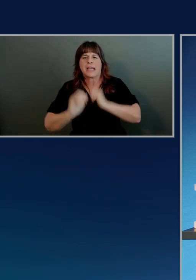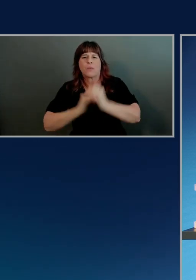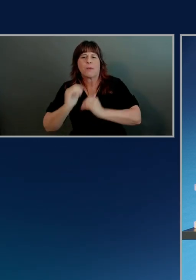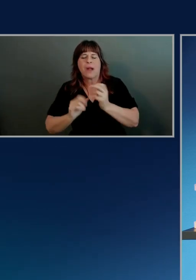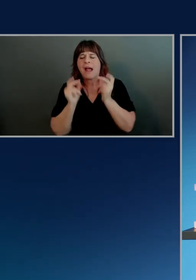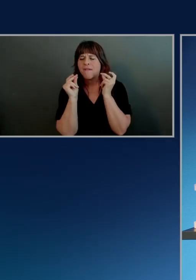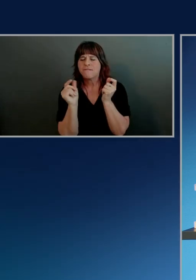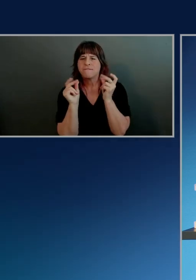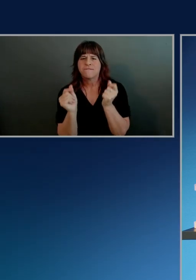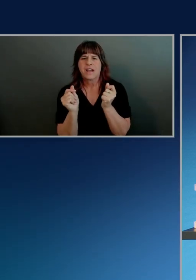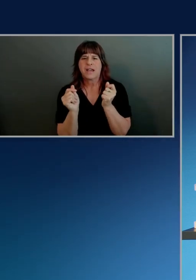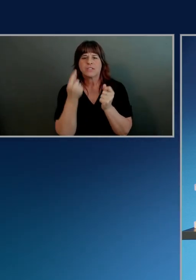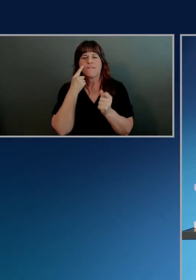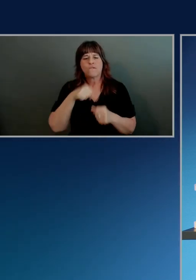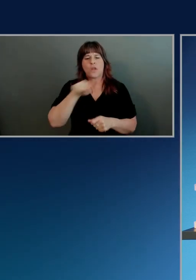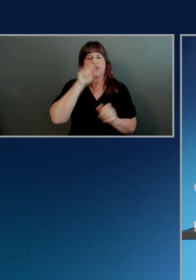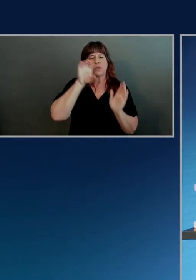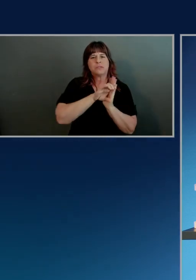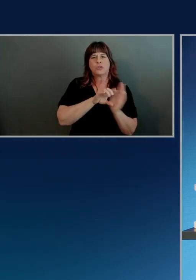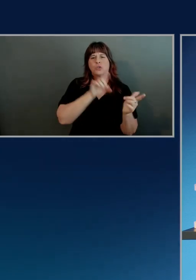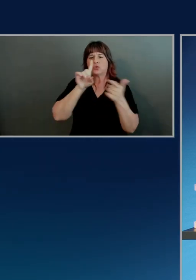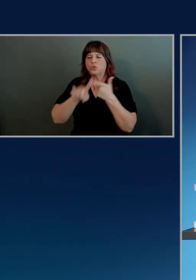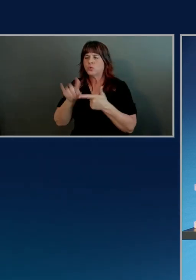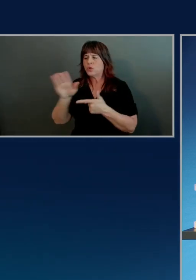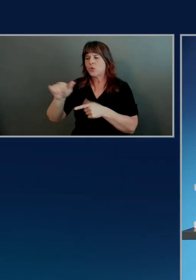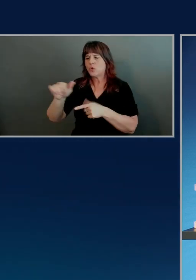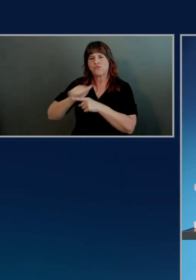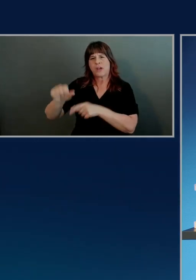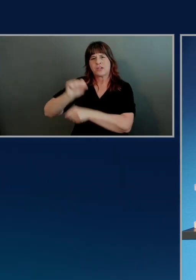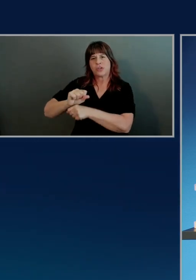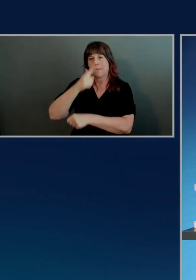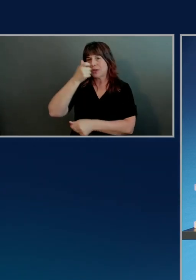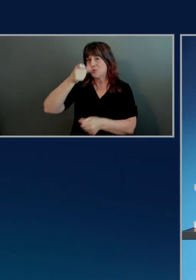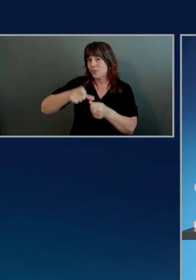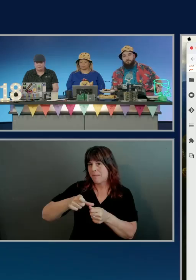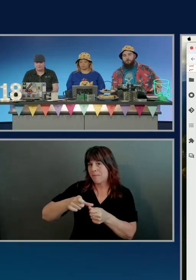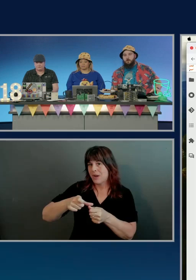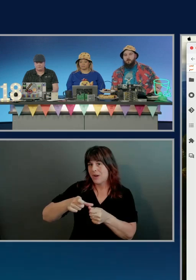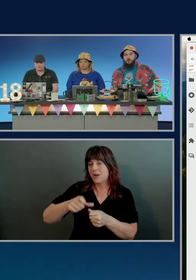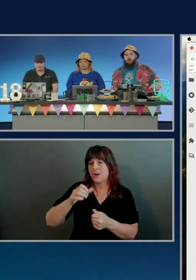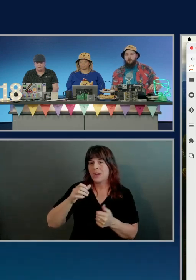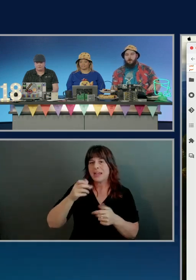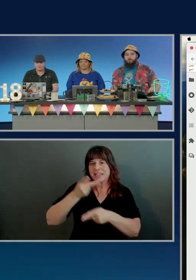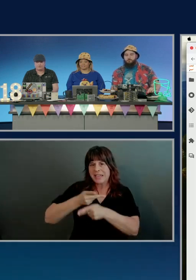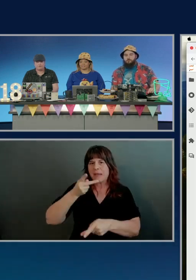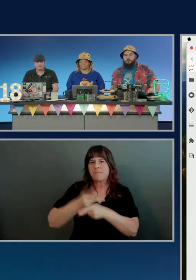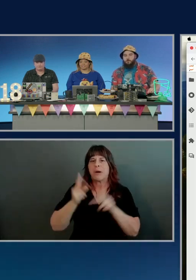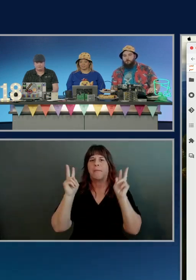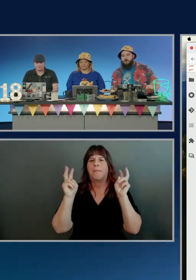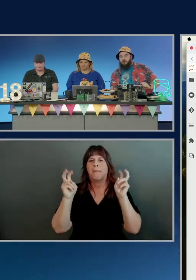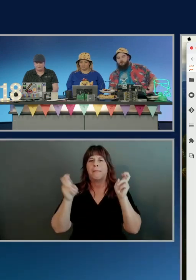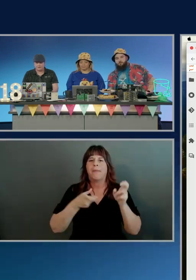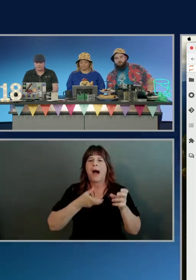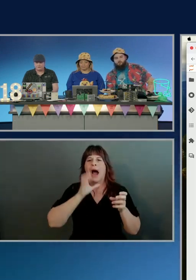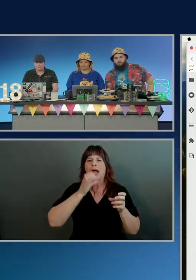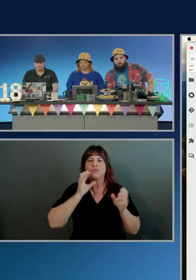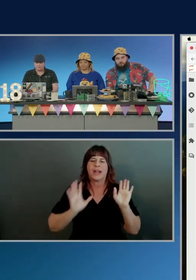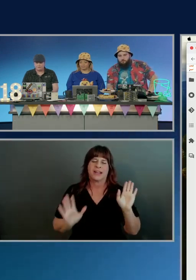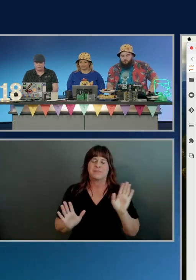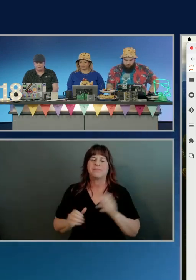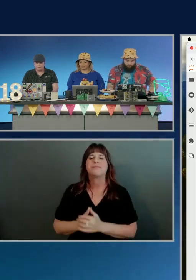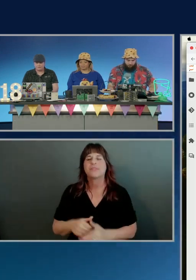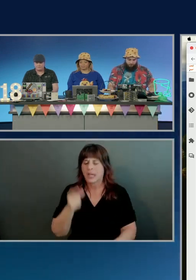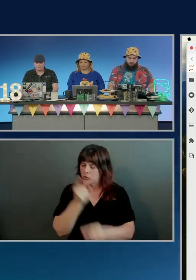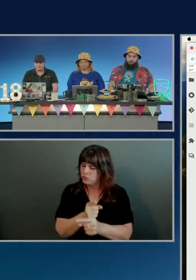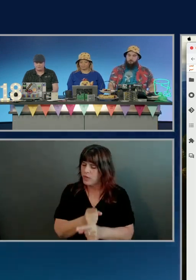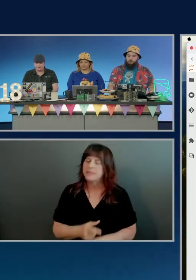to get these images to your training jobs. Because remember, keep them GPUs hydrated. That's right. Okay. All right. So what do we have here? So we're going through